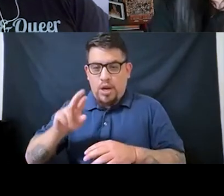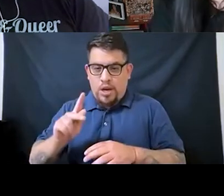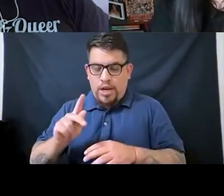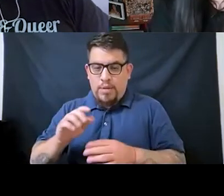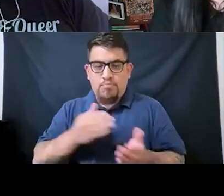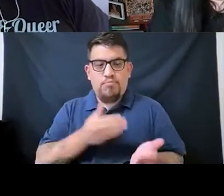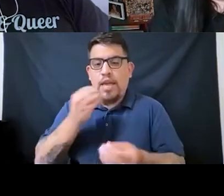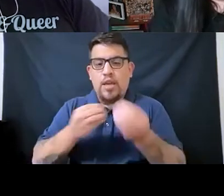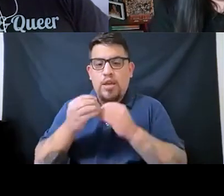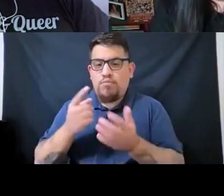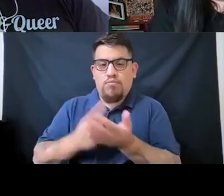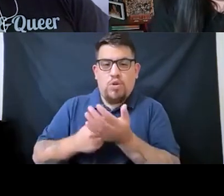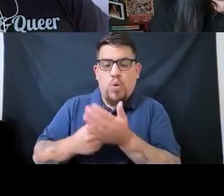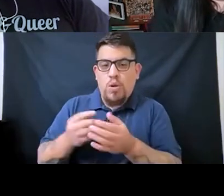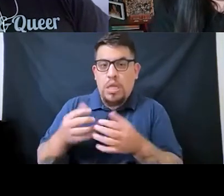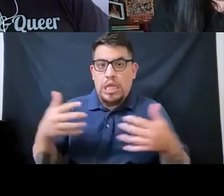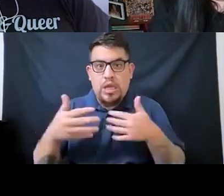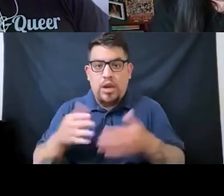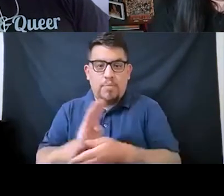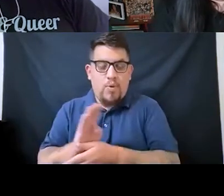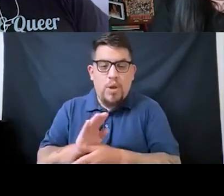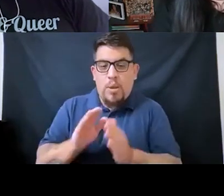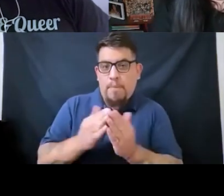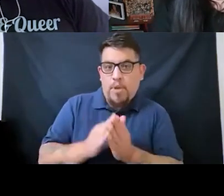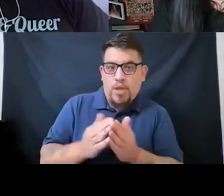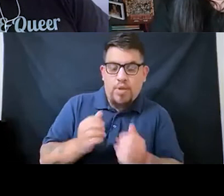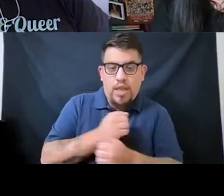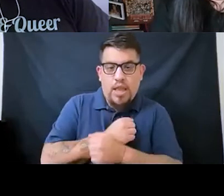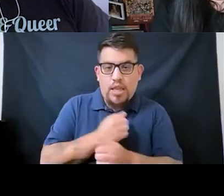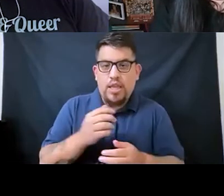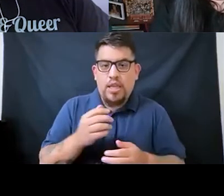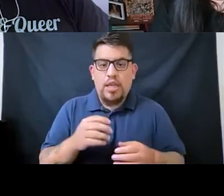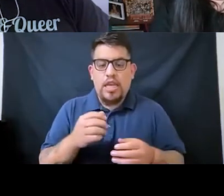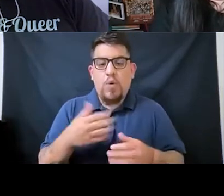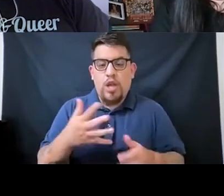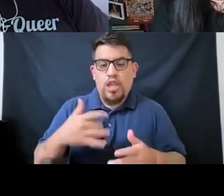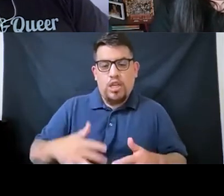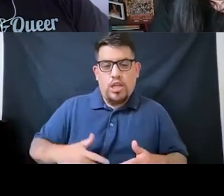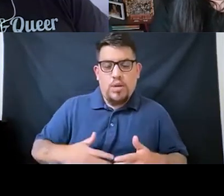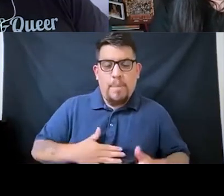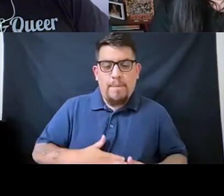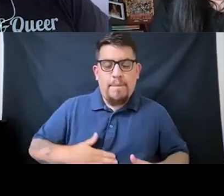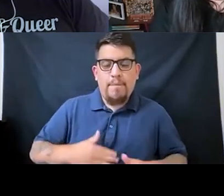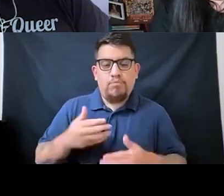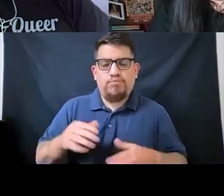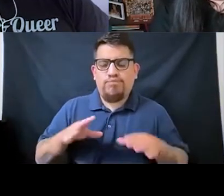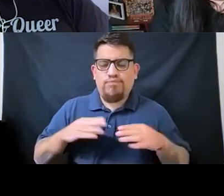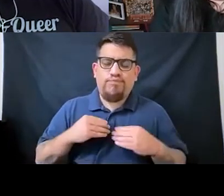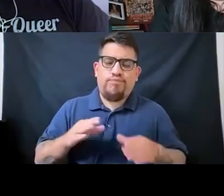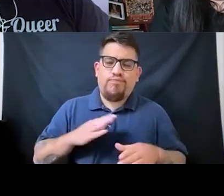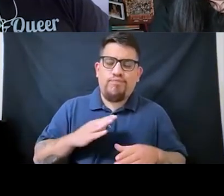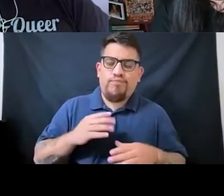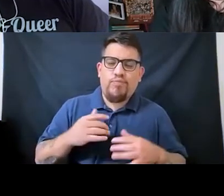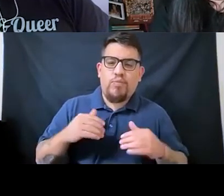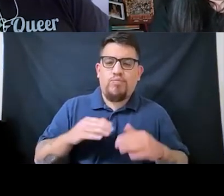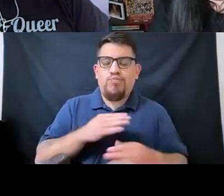shop. I eat them as we talk books we love. The barista wants to touch my belly and I let him. It feels good, thrilling, and relaxing at the